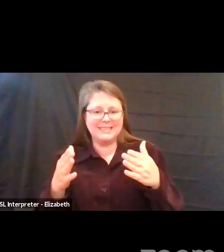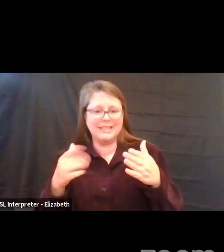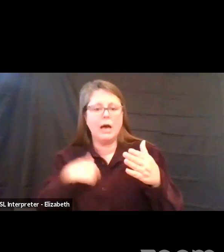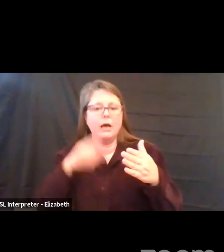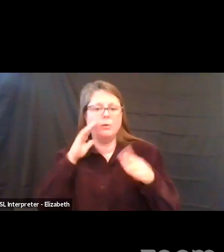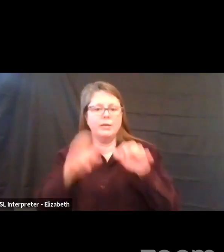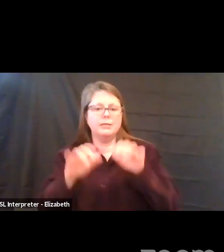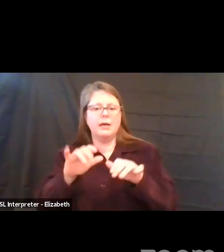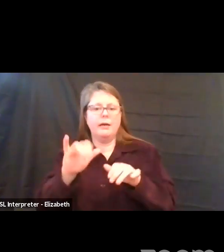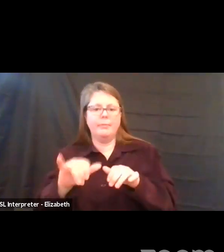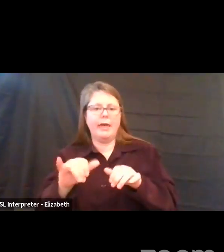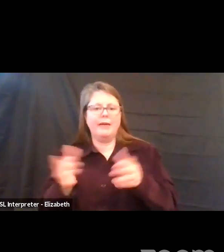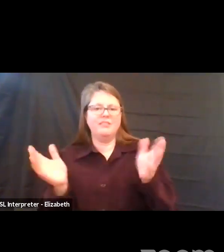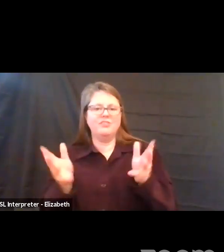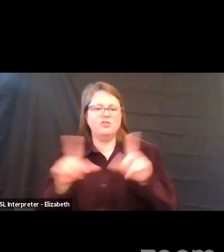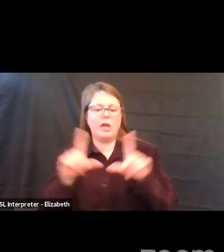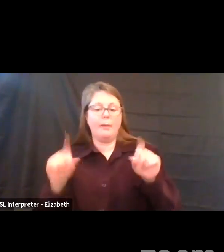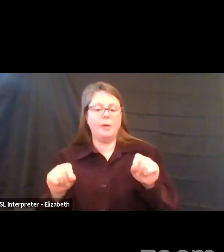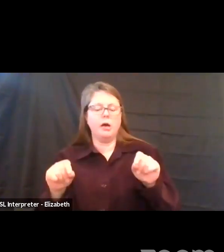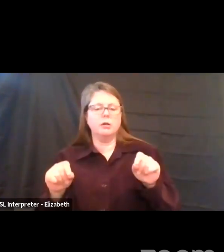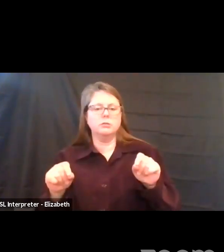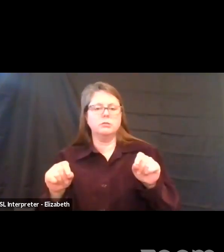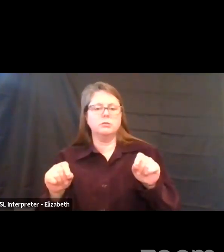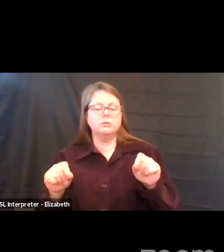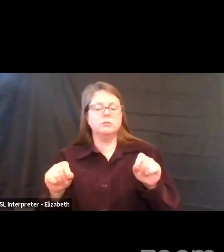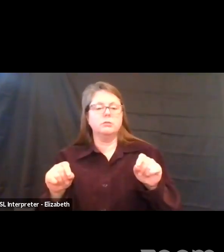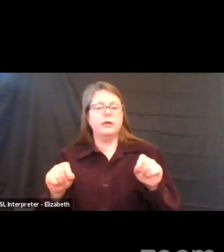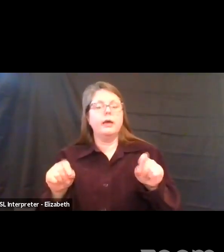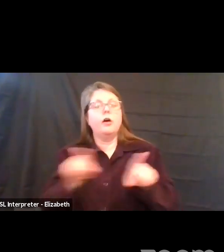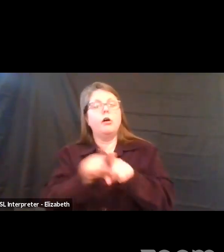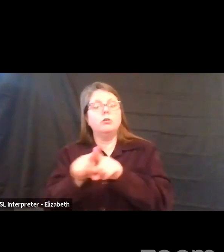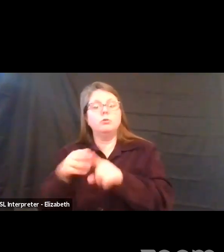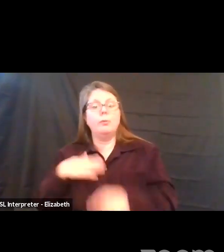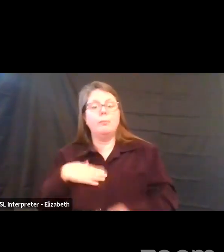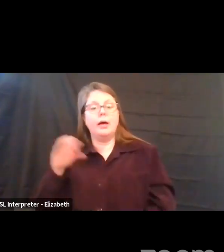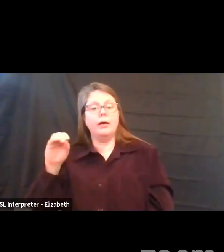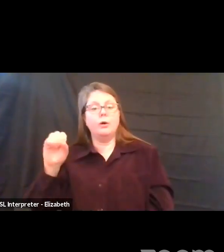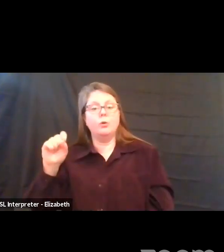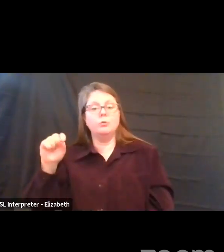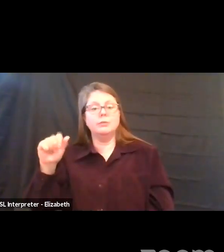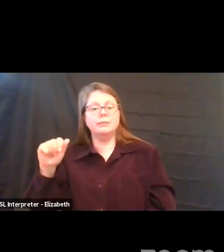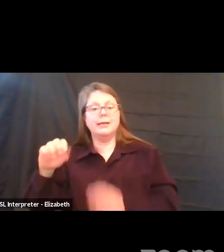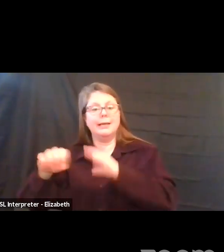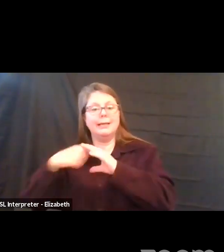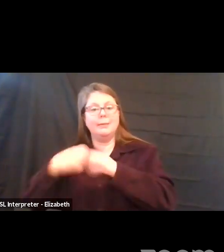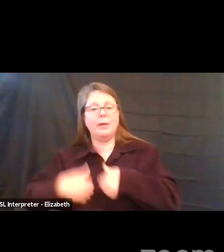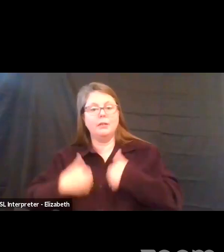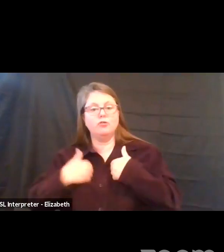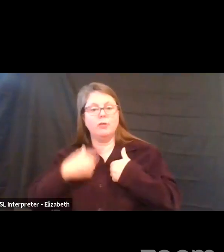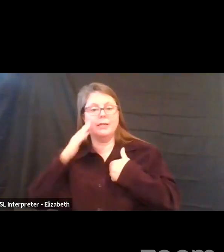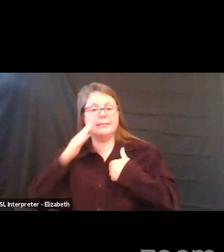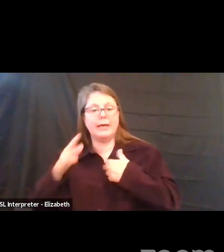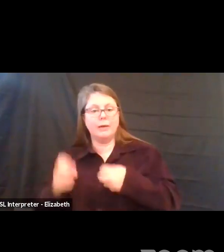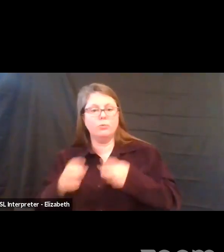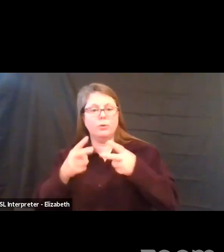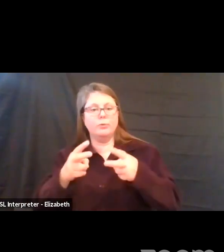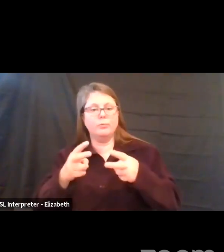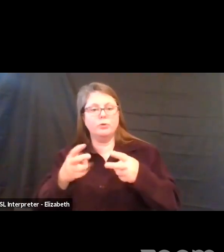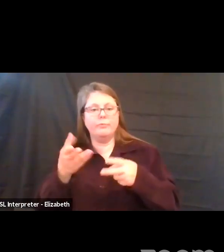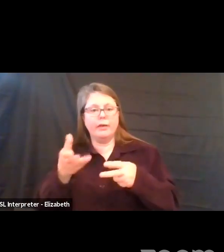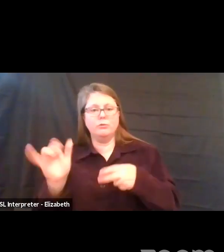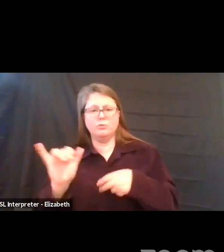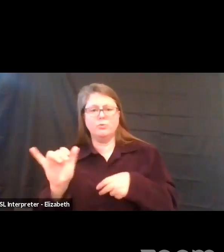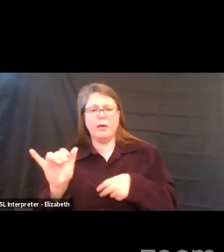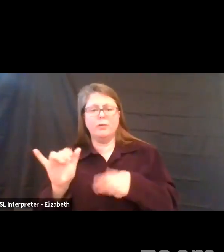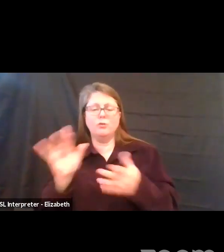OSTA email if they want to get in touch with me that way as well. Super. Thank you so much, Nancy. You may be able to